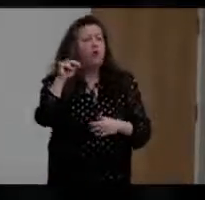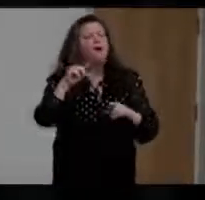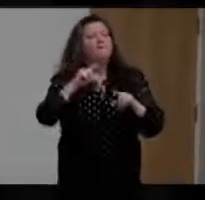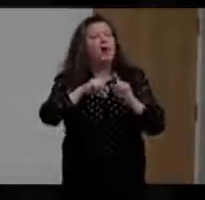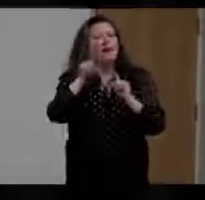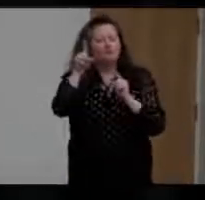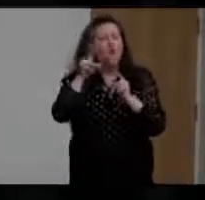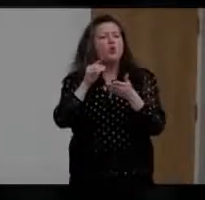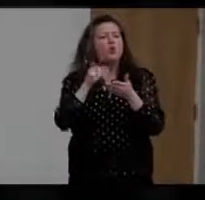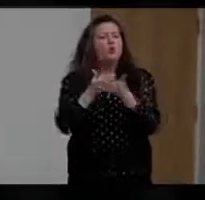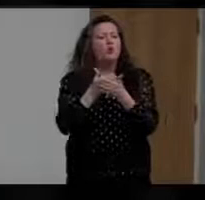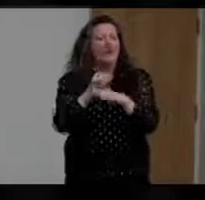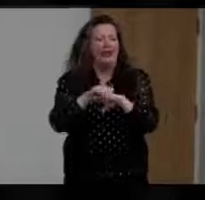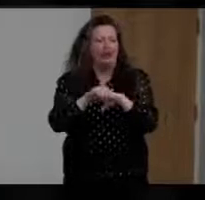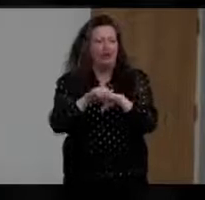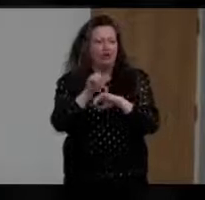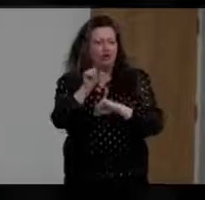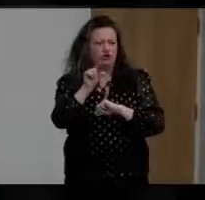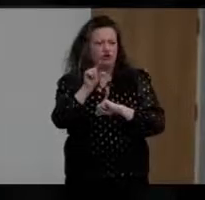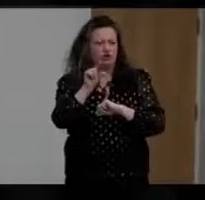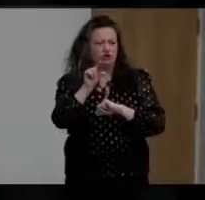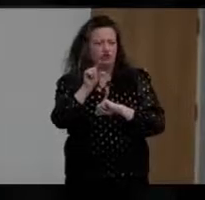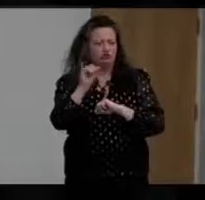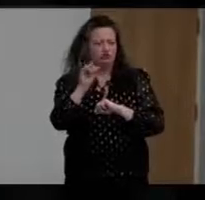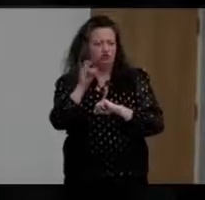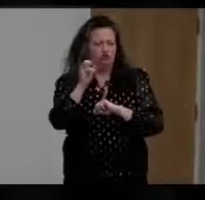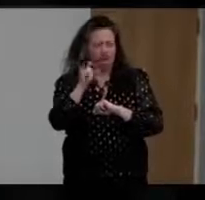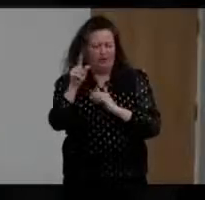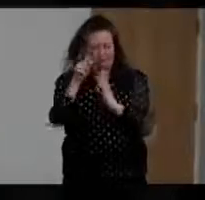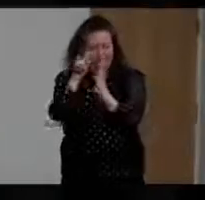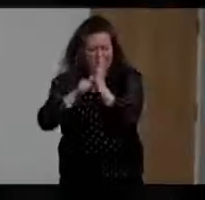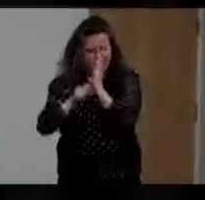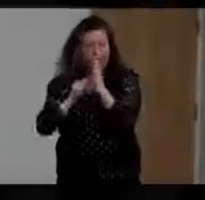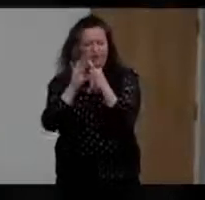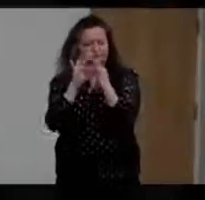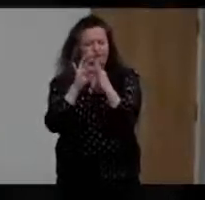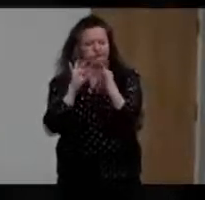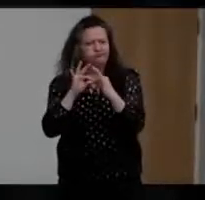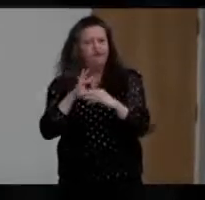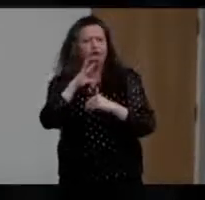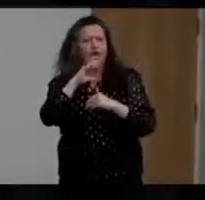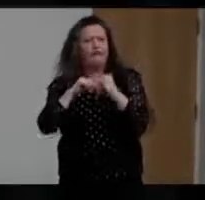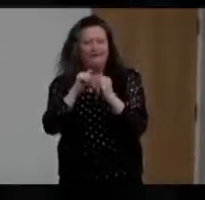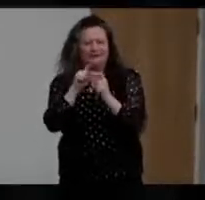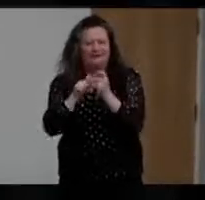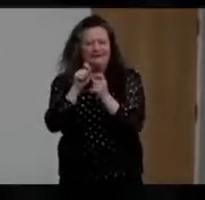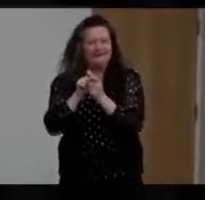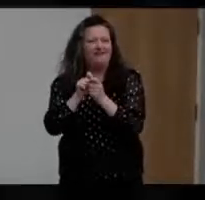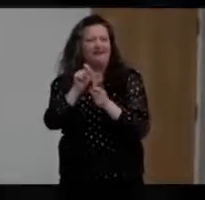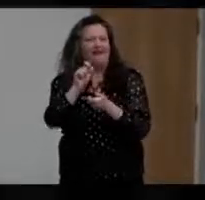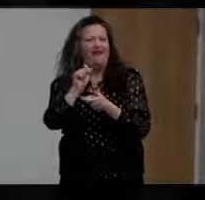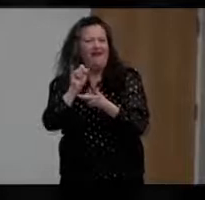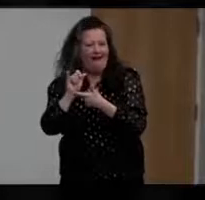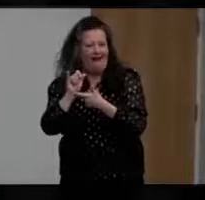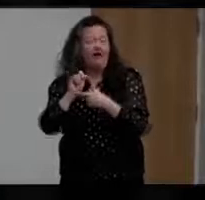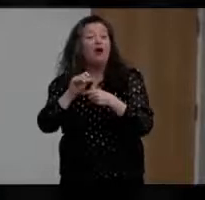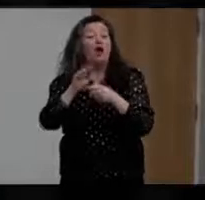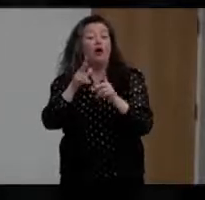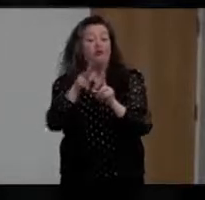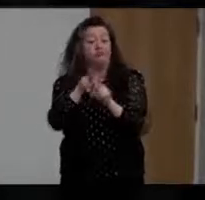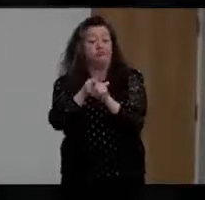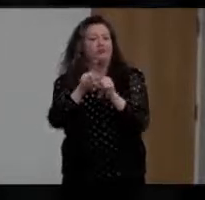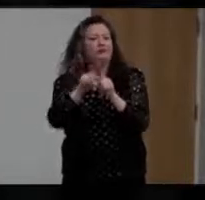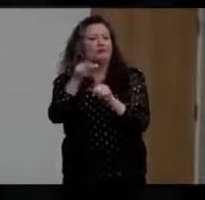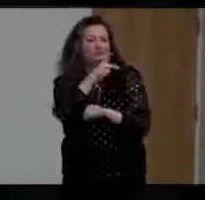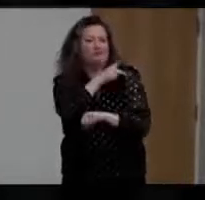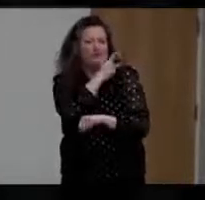described a clinical trial where they had 3,000 patients enrolled and the outcomes were such and such, and overall it's trustworthy. And AI is like that